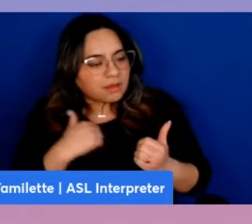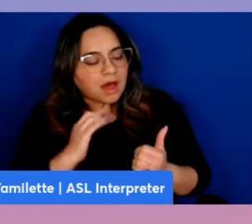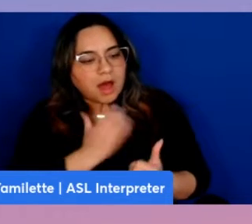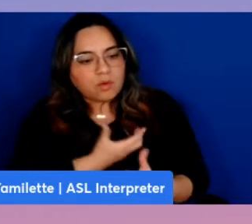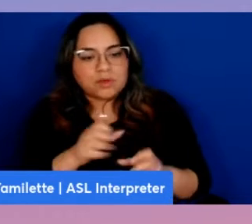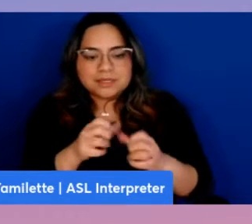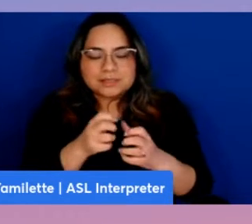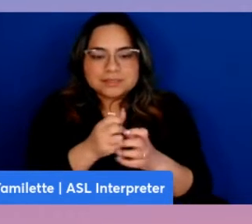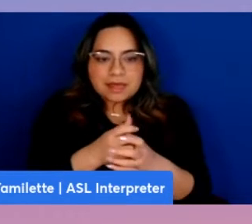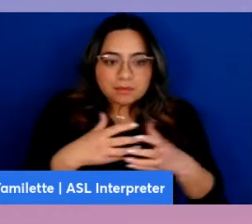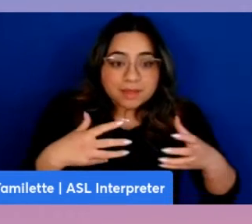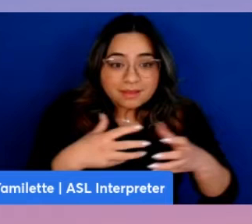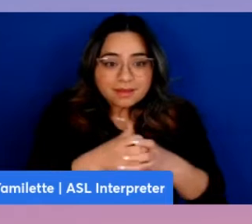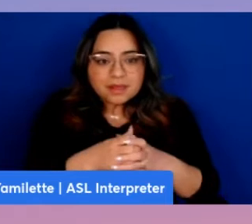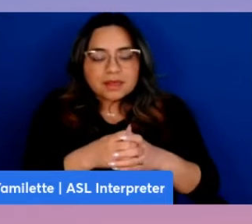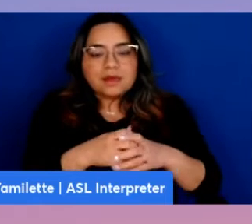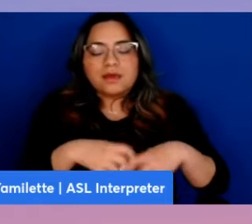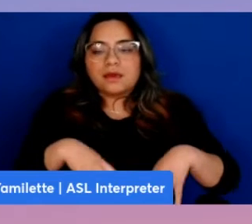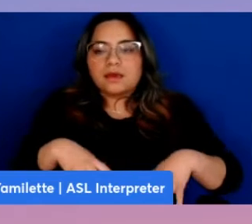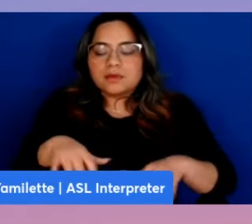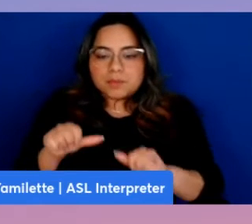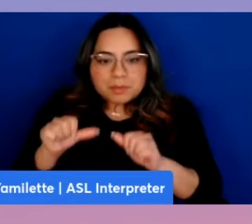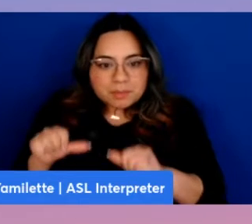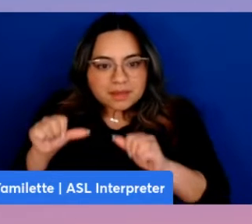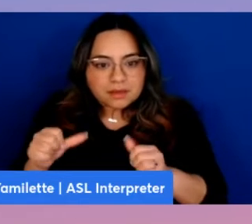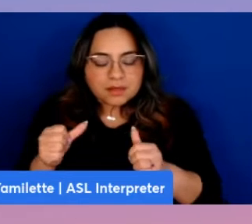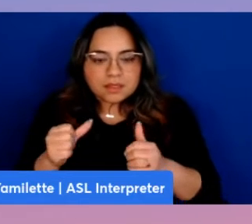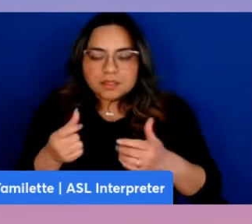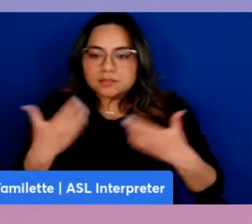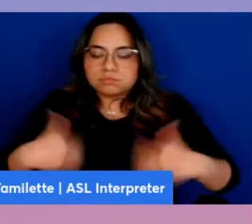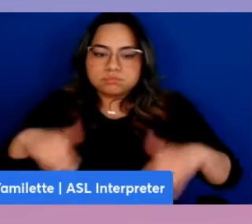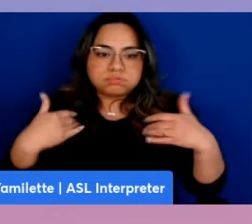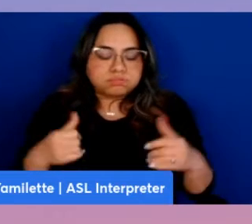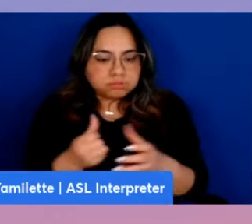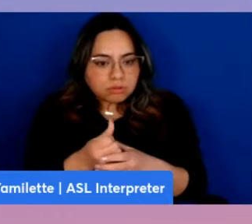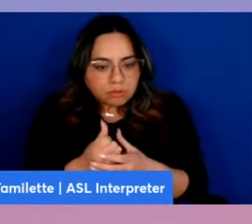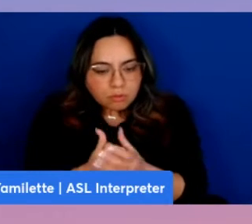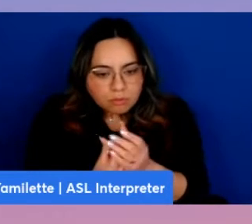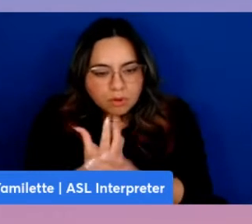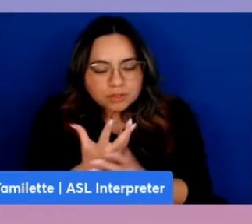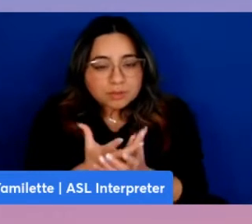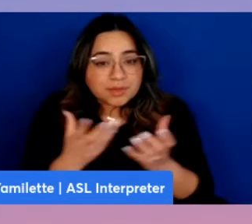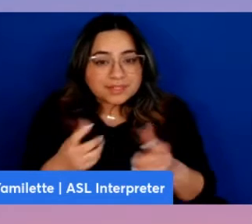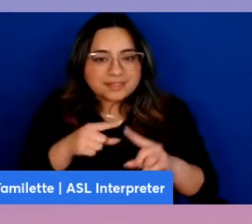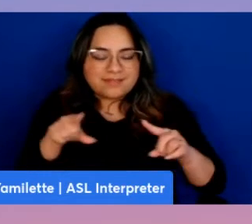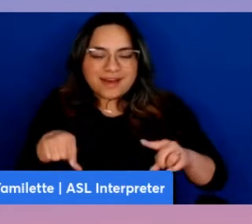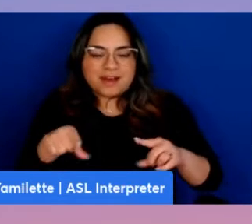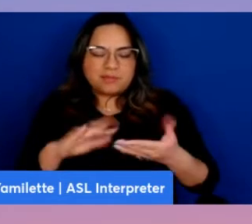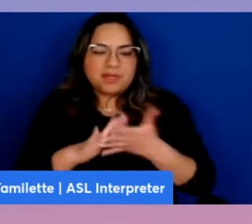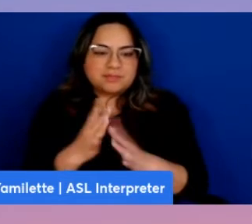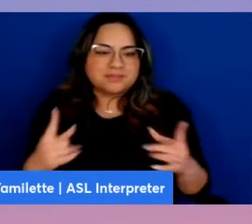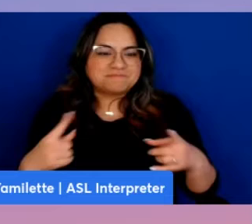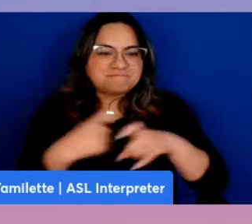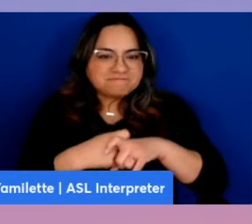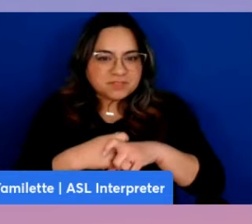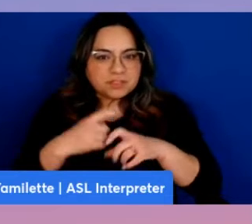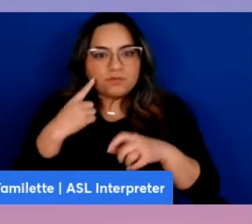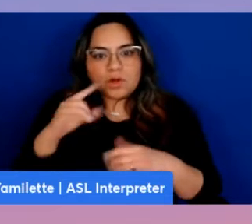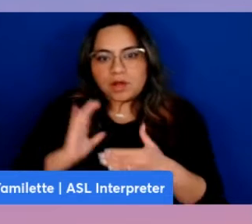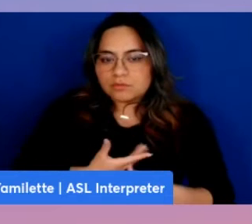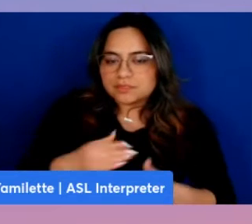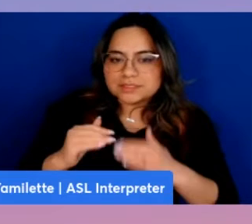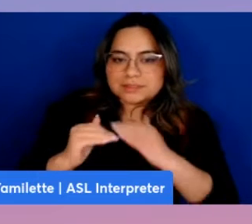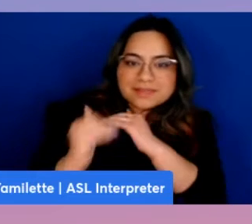with lots of complexities and a unique set of challenges for organizations. Integrating multiple data sources, managing